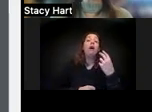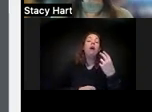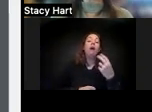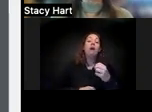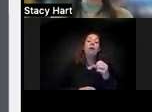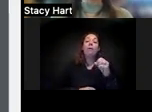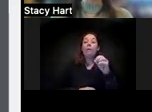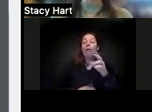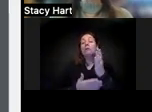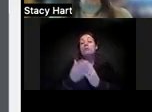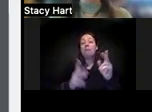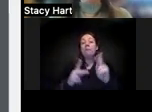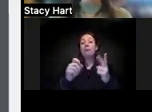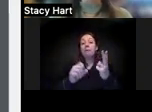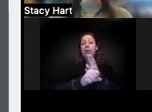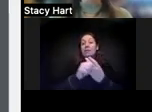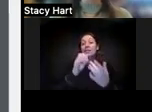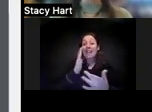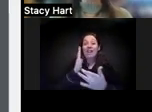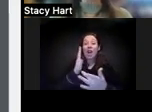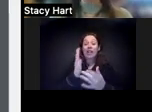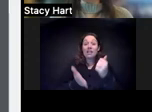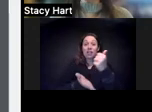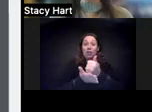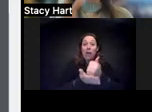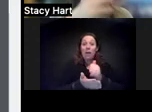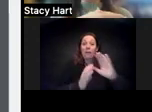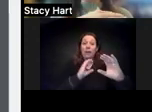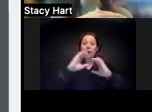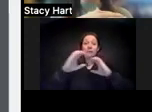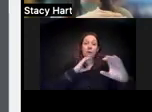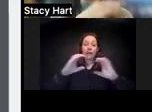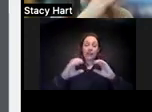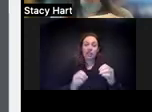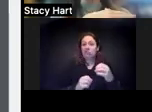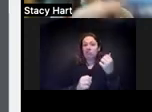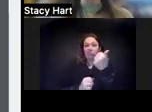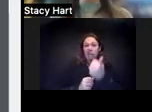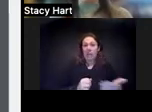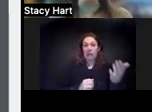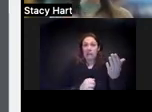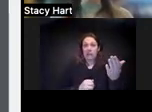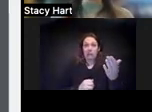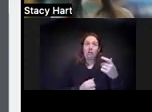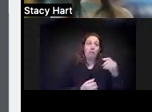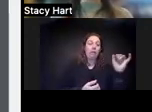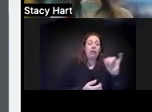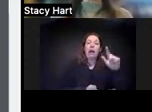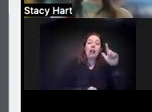disabilities use technology to aid their communication. Anything from low tech to high